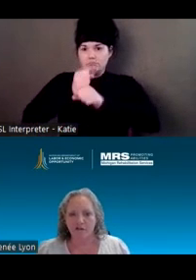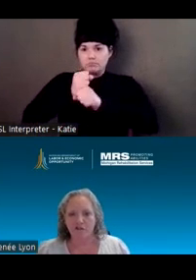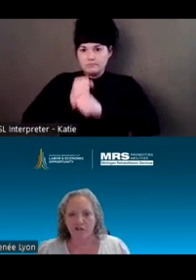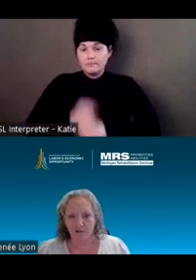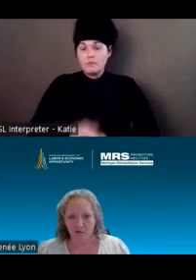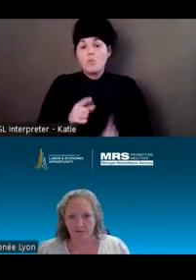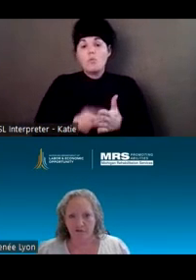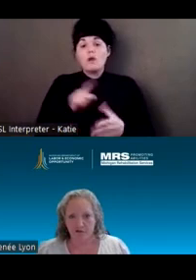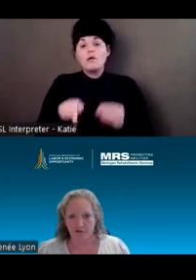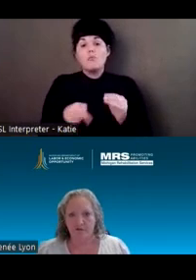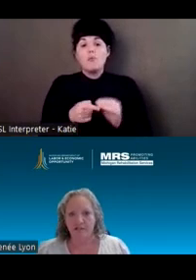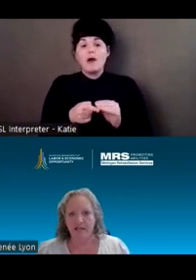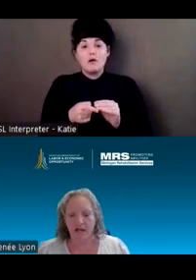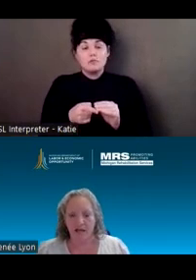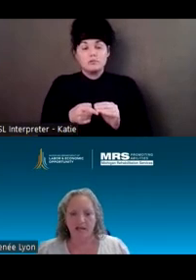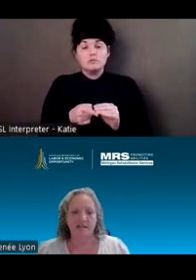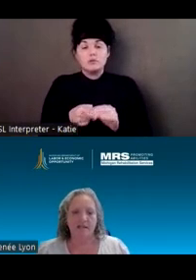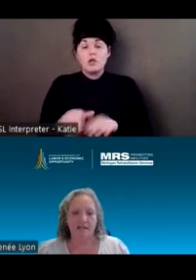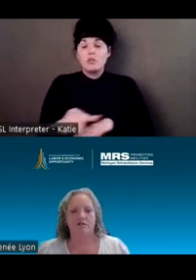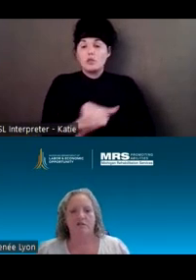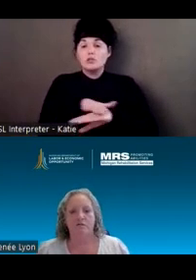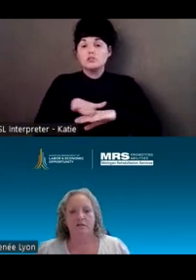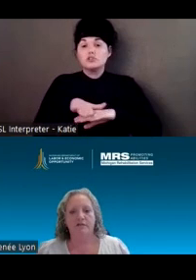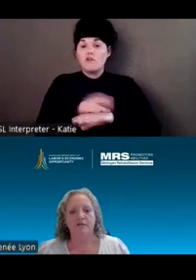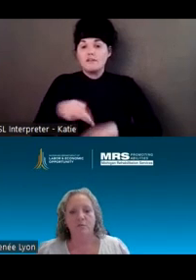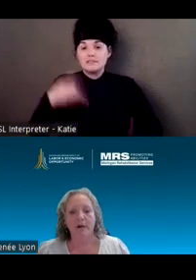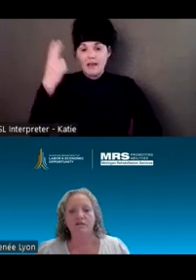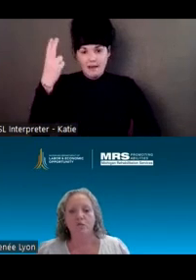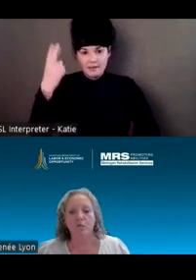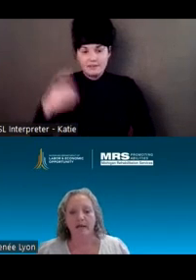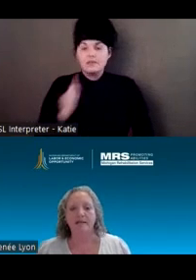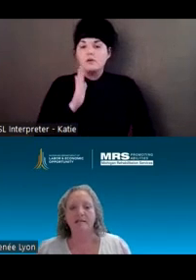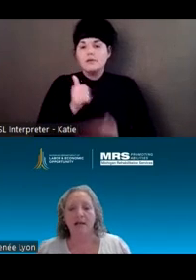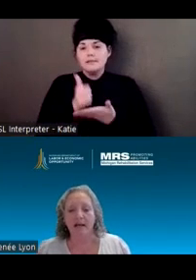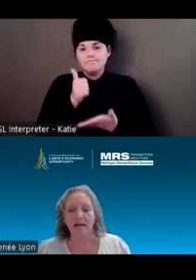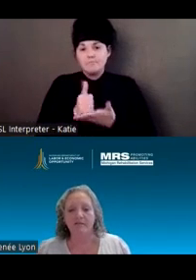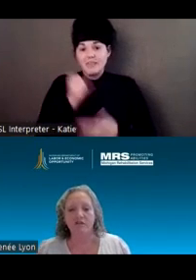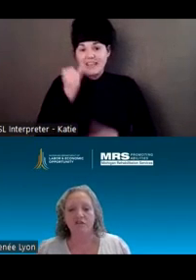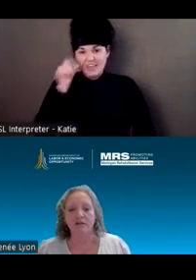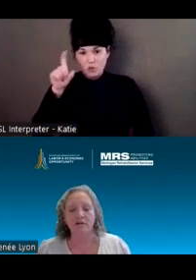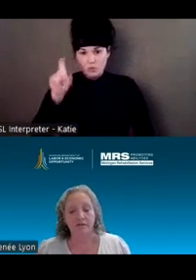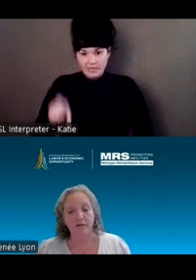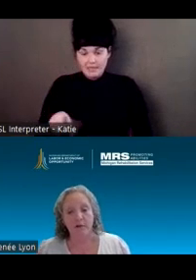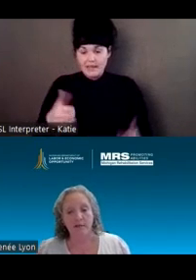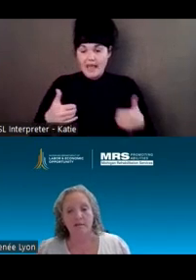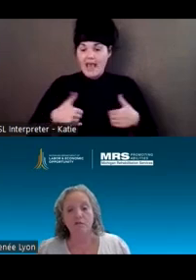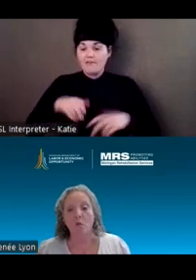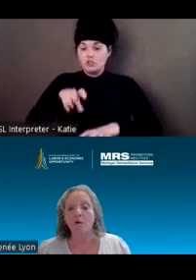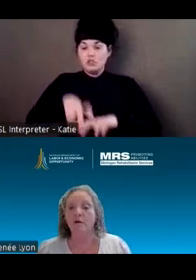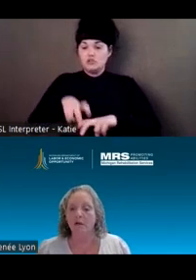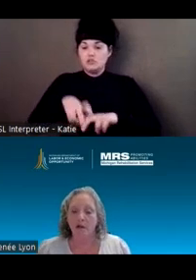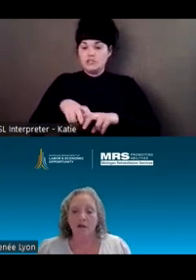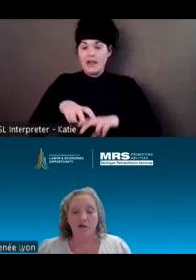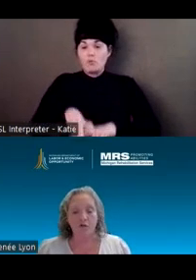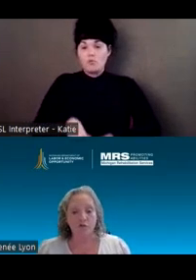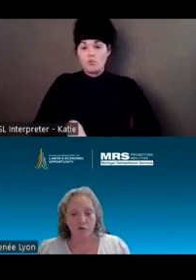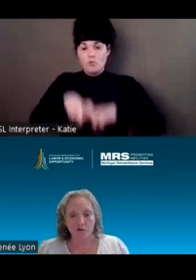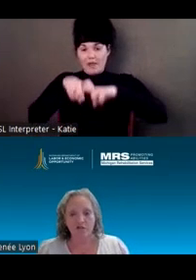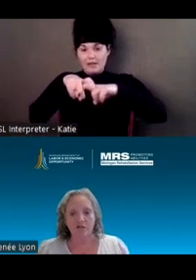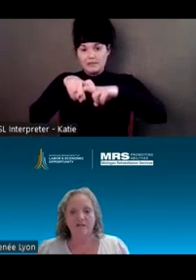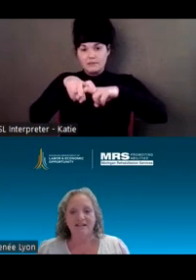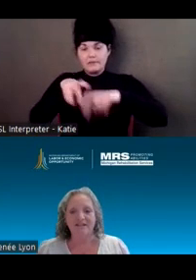that good cheater for surface height issues? If you must raise the height of the chair if it raises, or